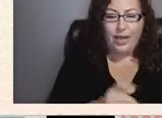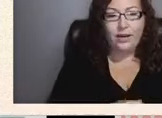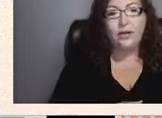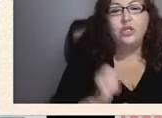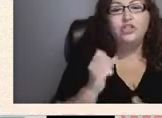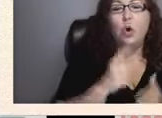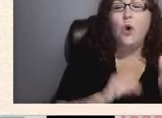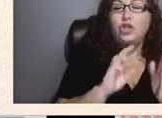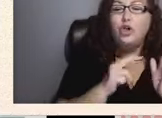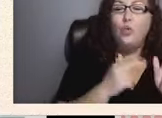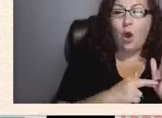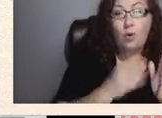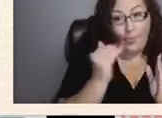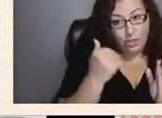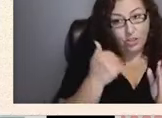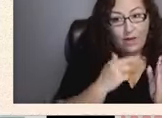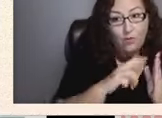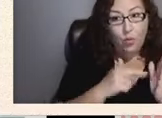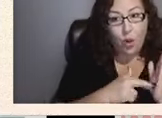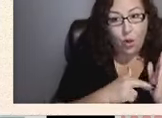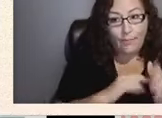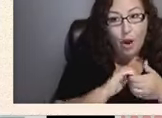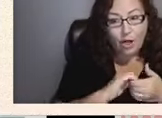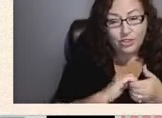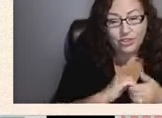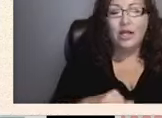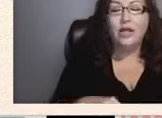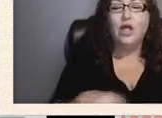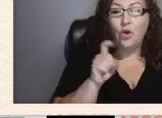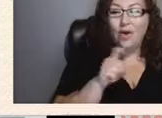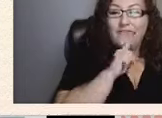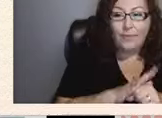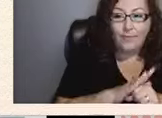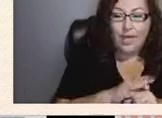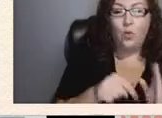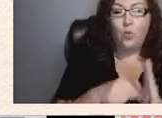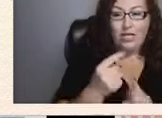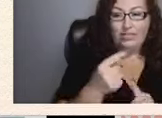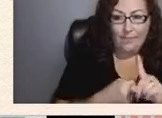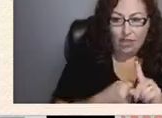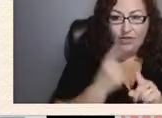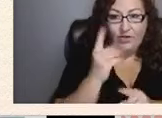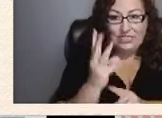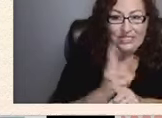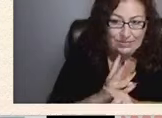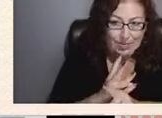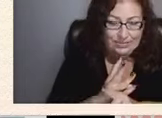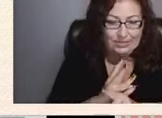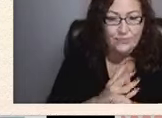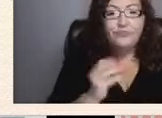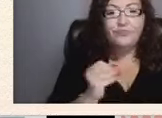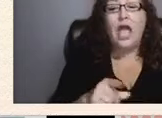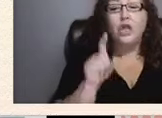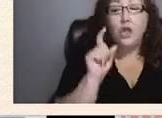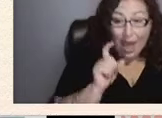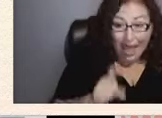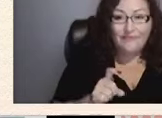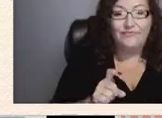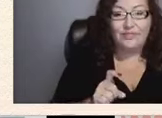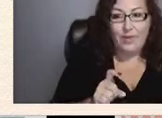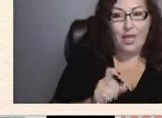role? Because you have a role in Partners. You have to commit. It's once a month for 6 months, and you have to be at